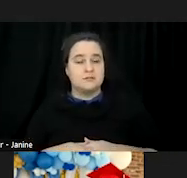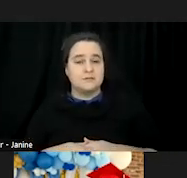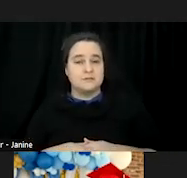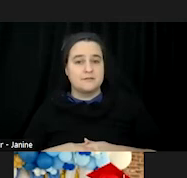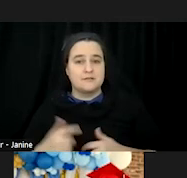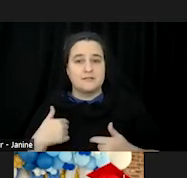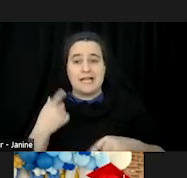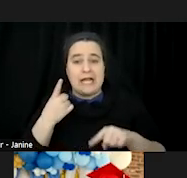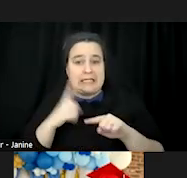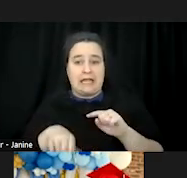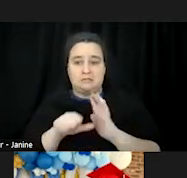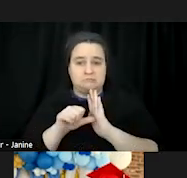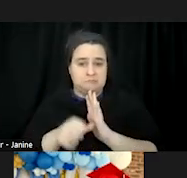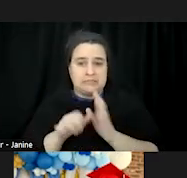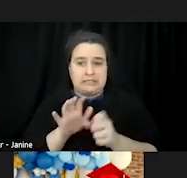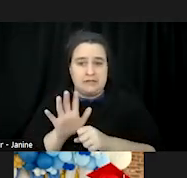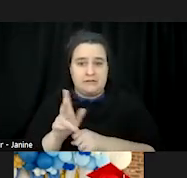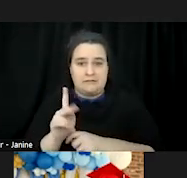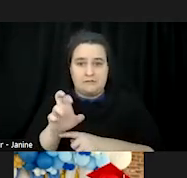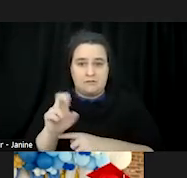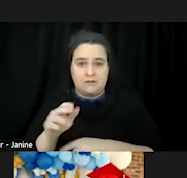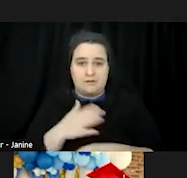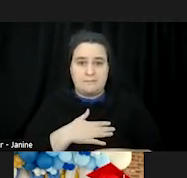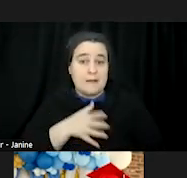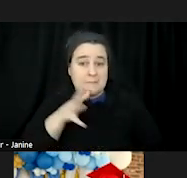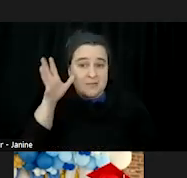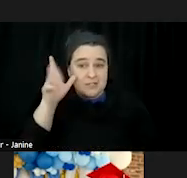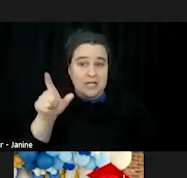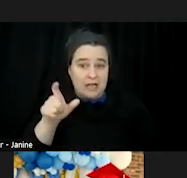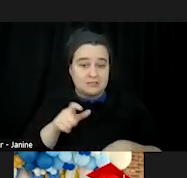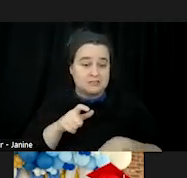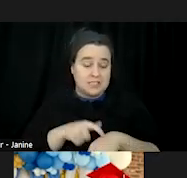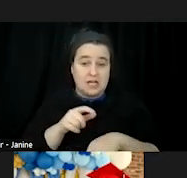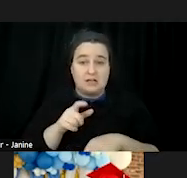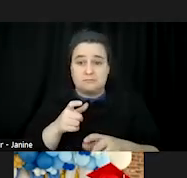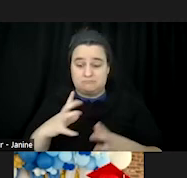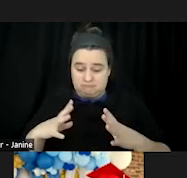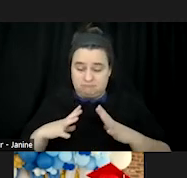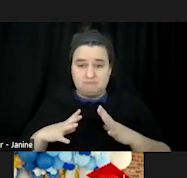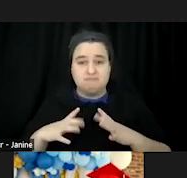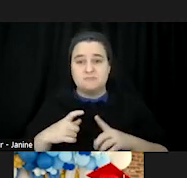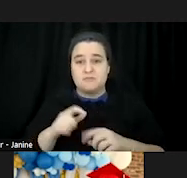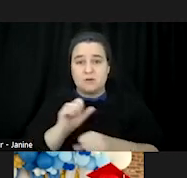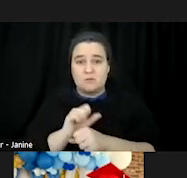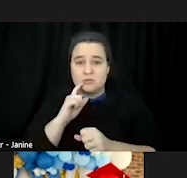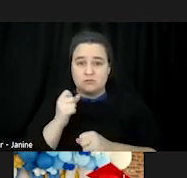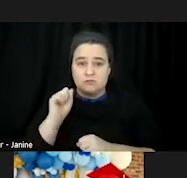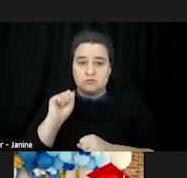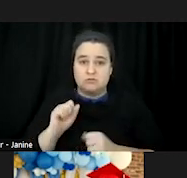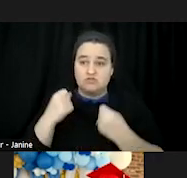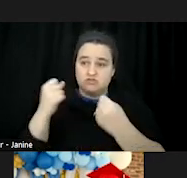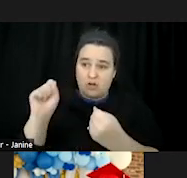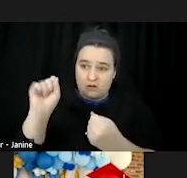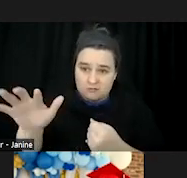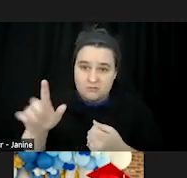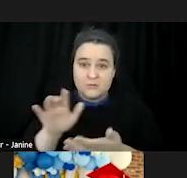Because I cannot stress this enough, Karen, but my parents had to take time out of their work schedule to drive me to school and to drive me